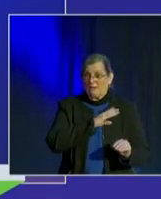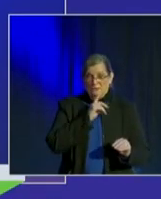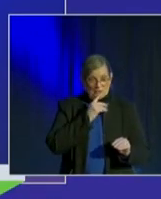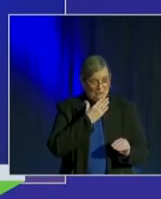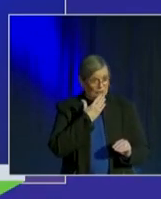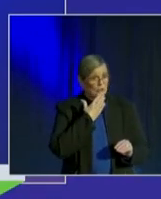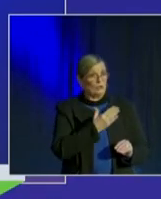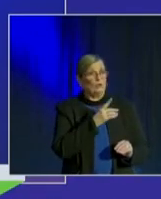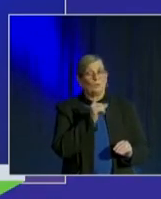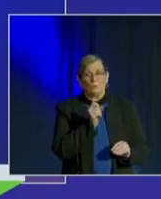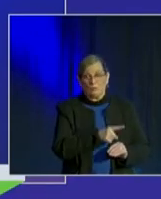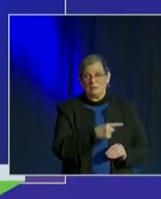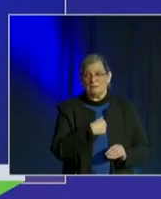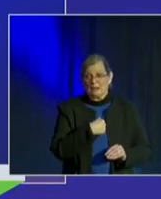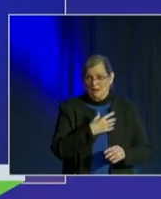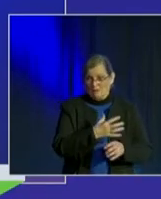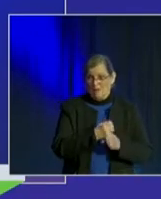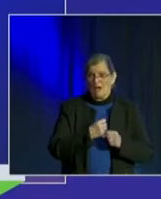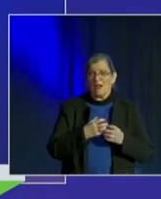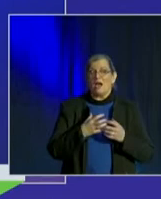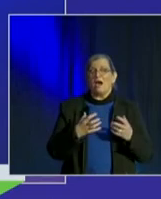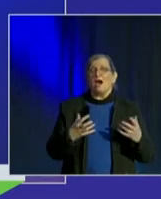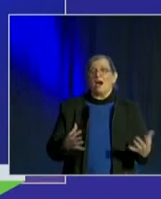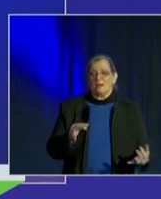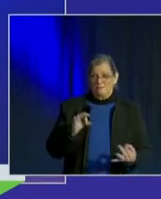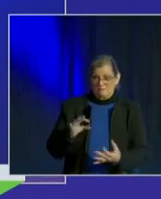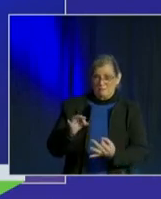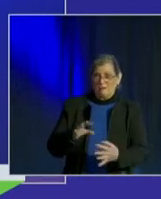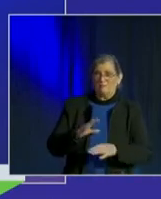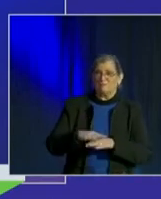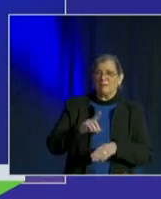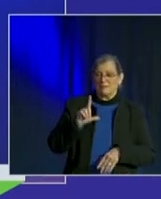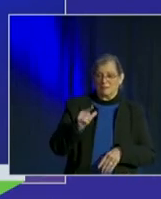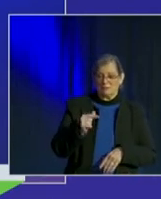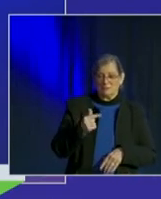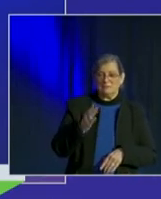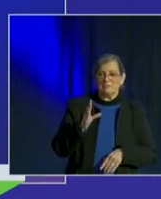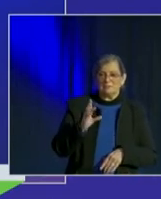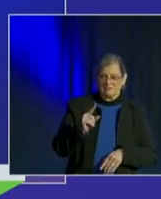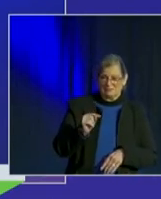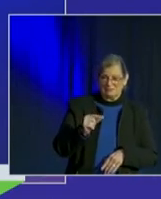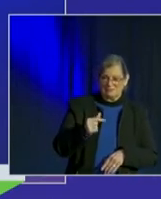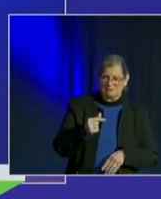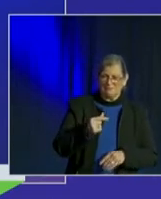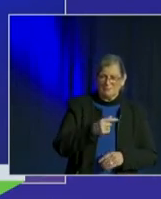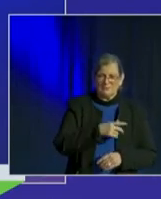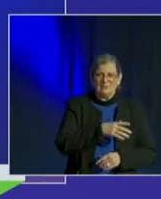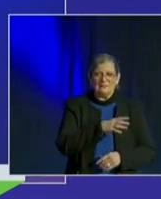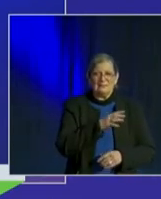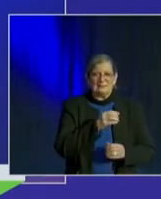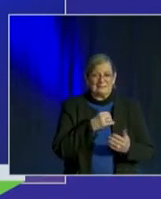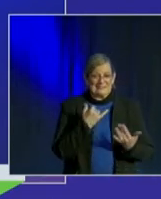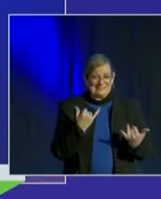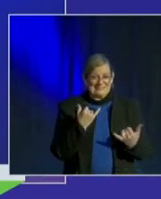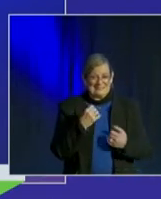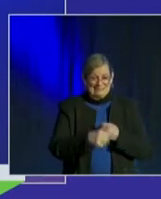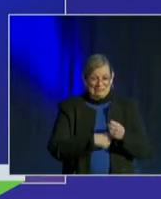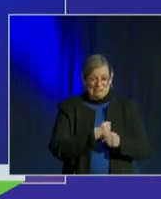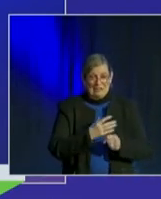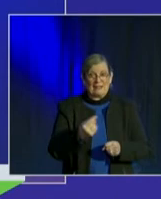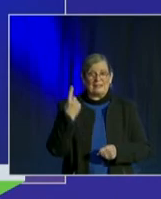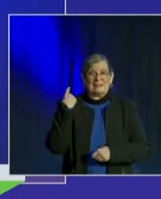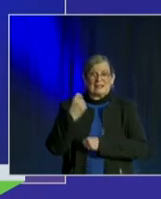from the LGBTQ community this budget season and last budget season, some very specific